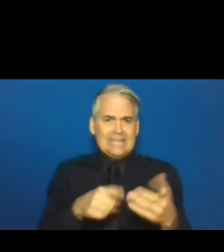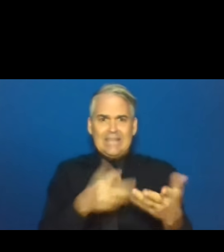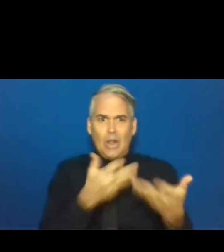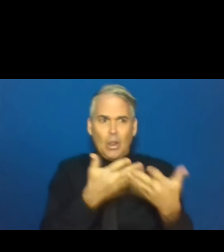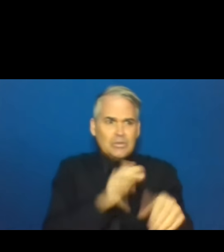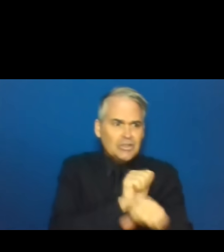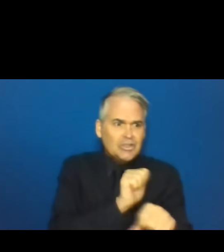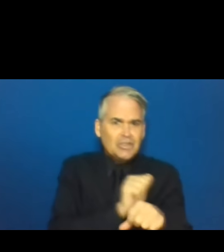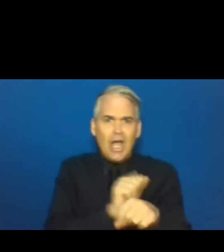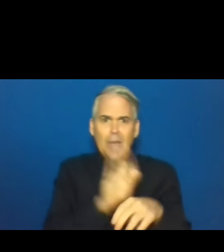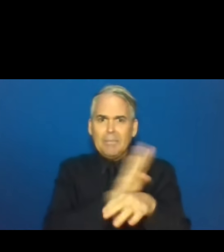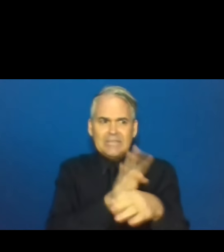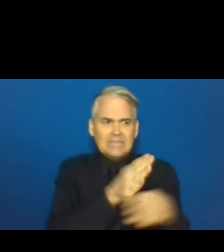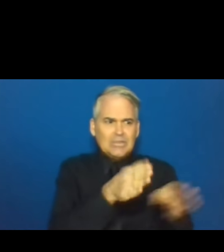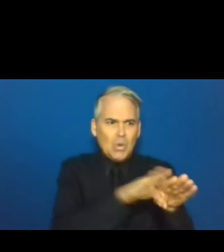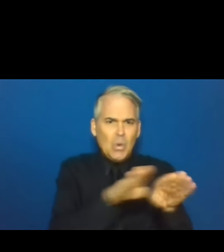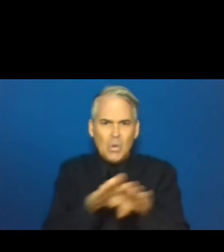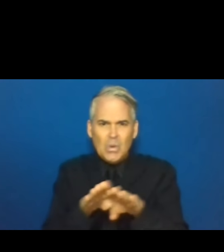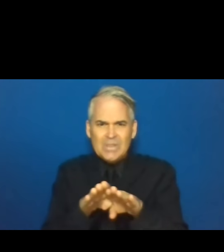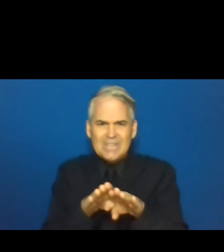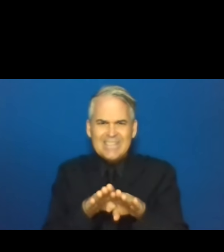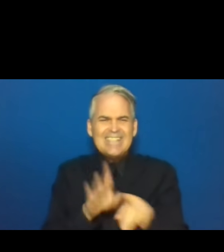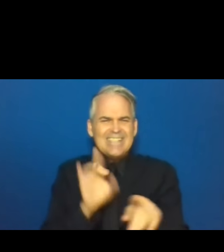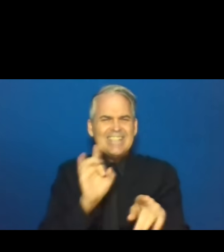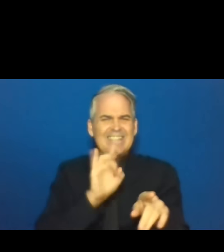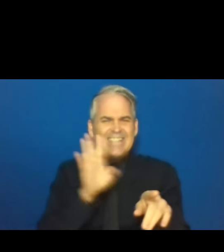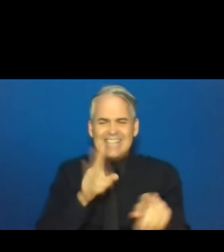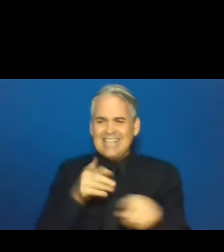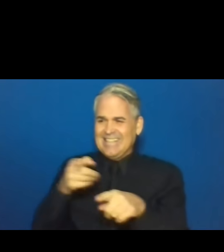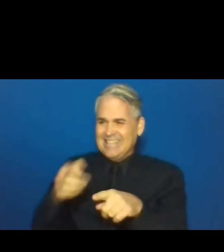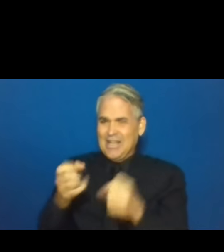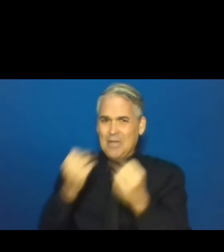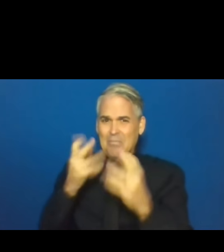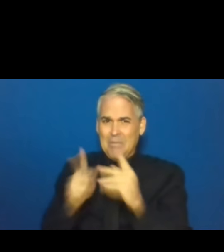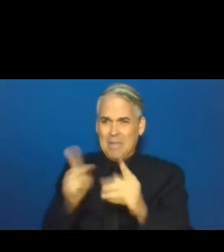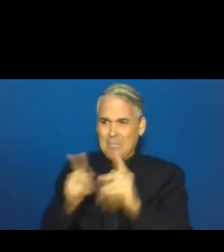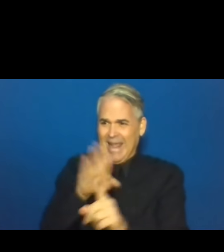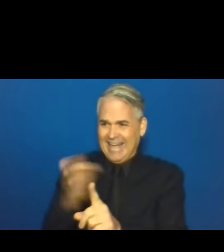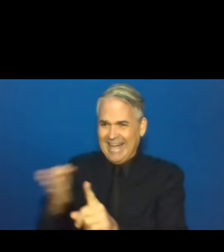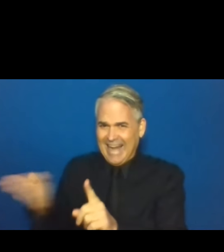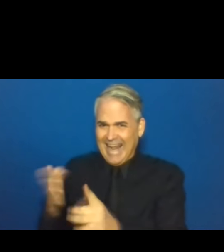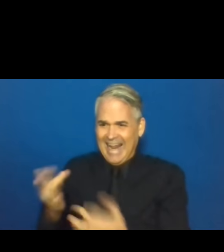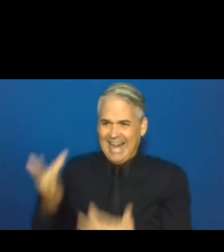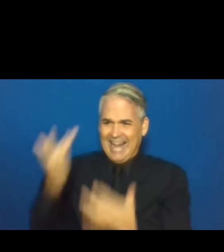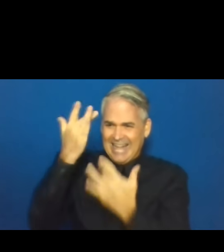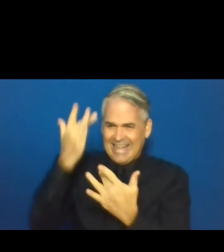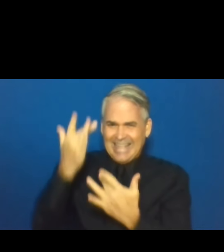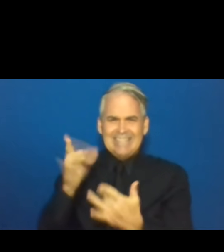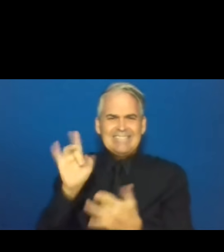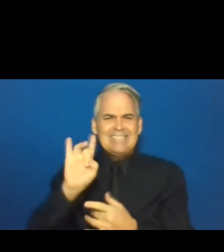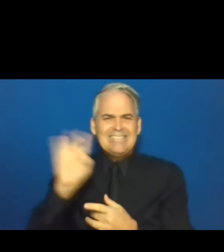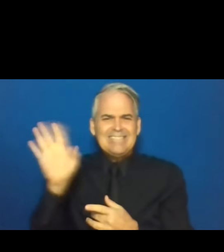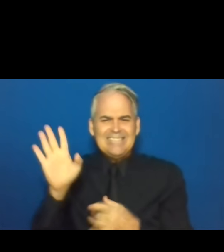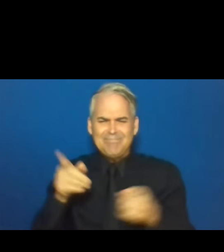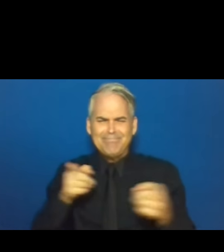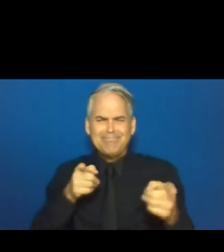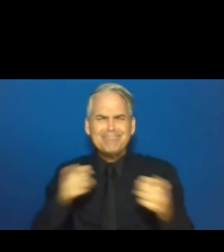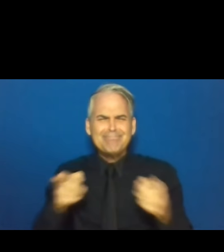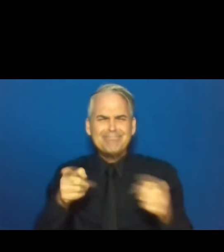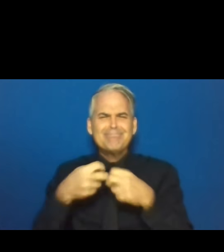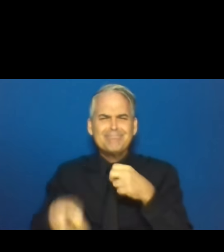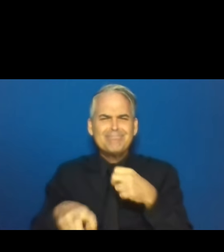is painful without a perfect solution. While prioritizing the health and safety of Nevadans, I am